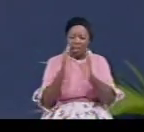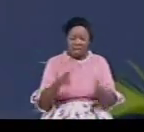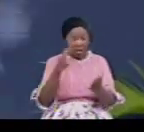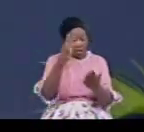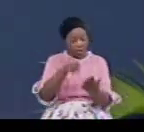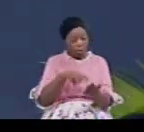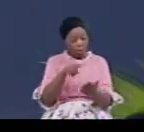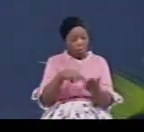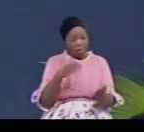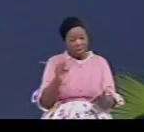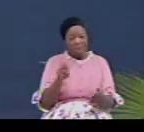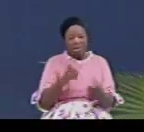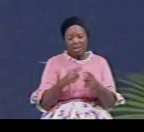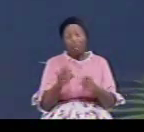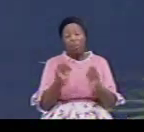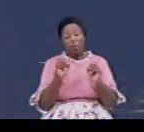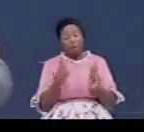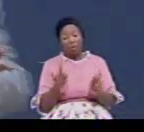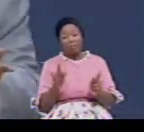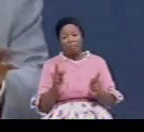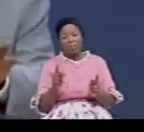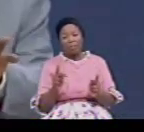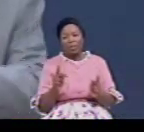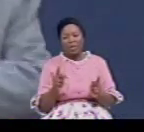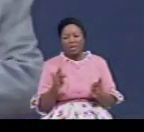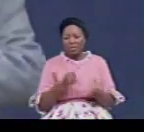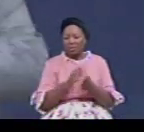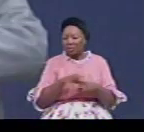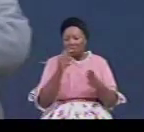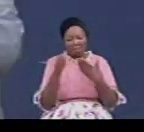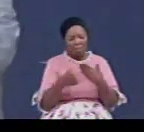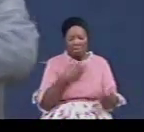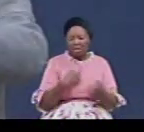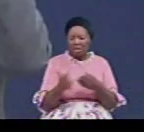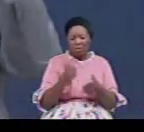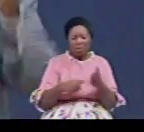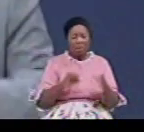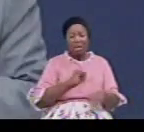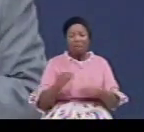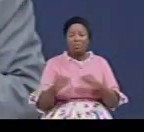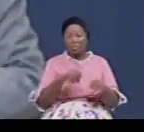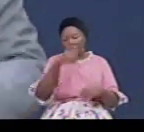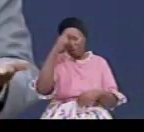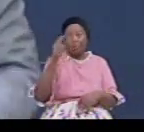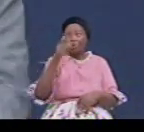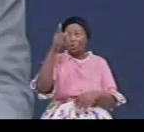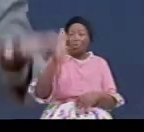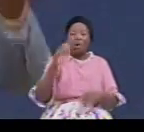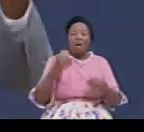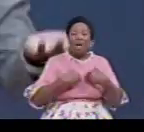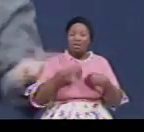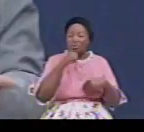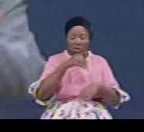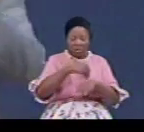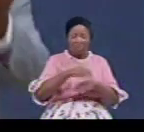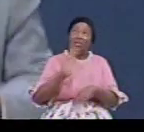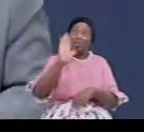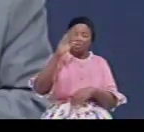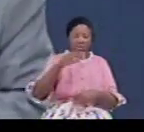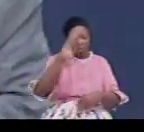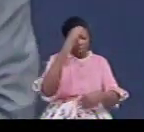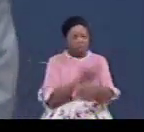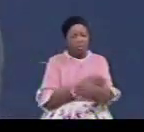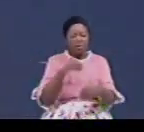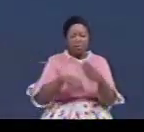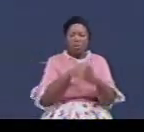he'll say, well, it doesn't matter what I do, because God has not sent his son into the world